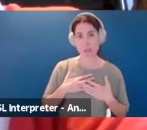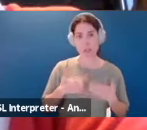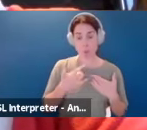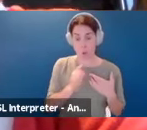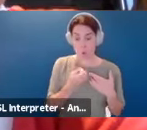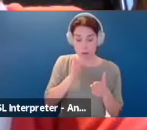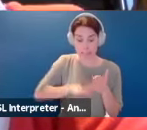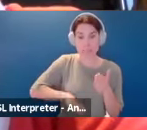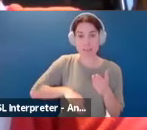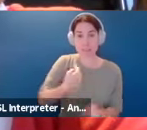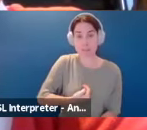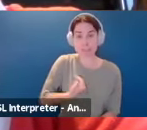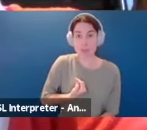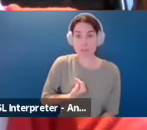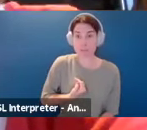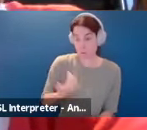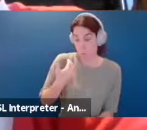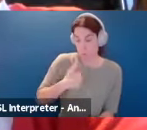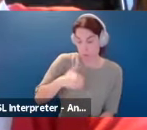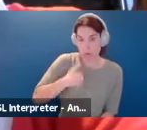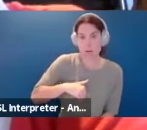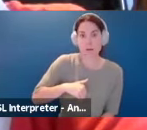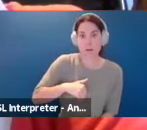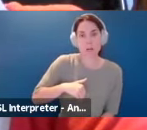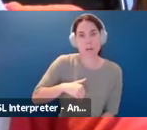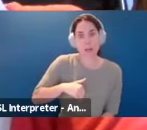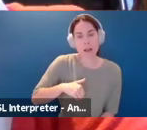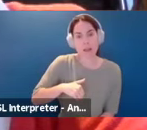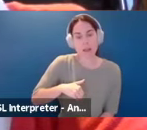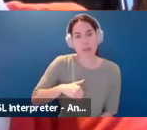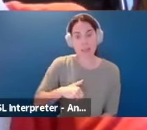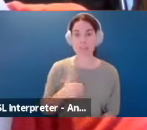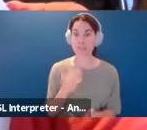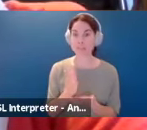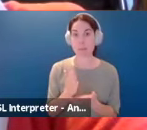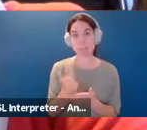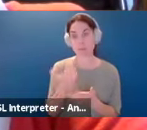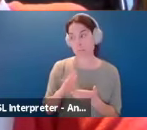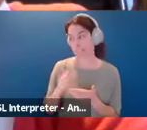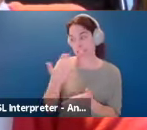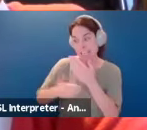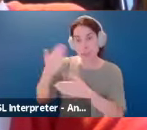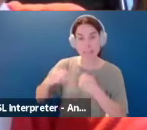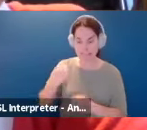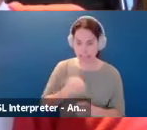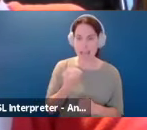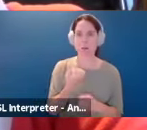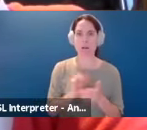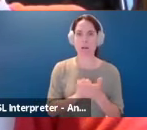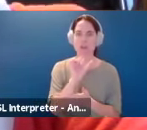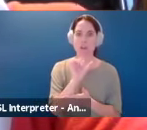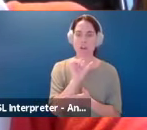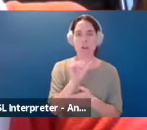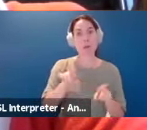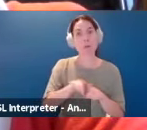ratna as a woman there's been um a certain amount of history and a certain amount of history in our culture also in our